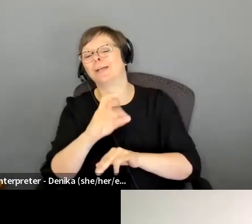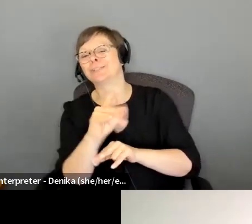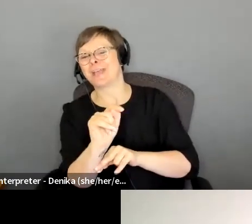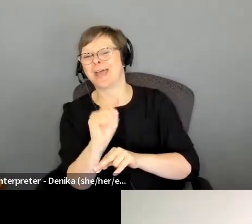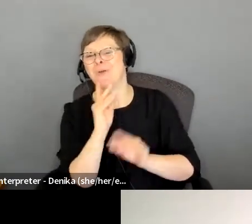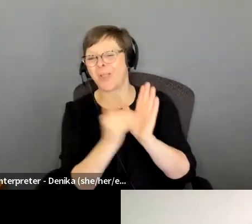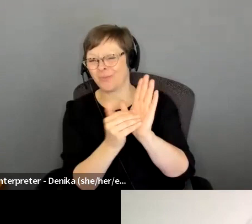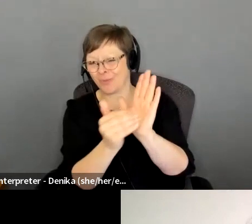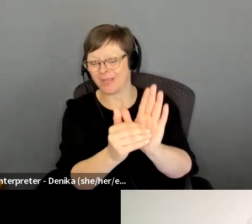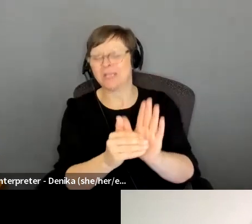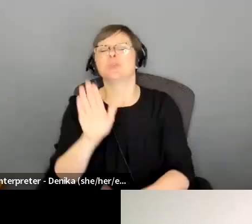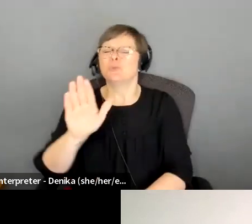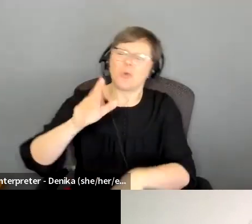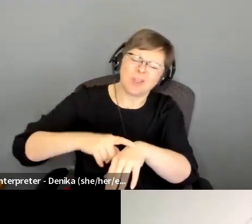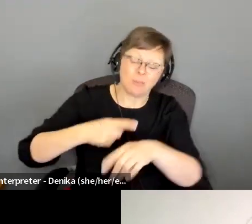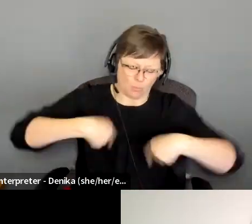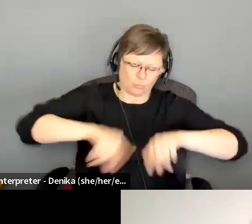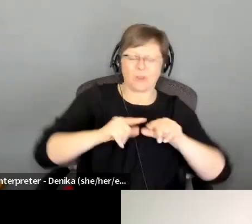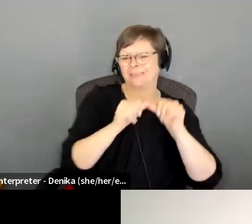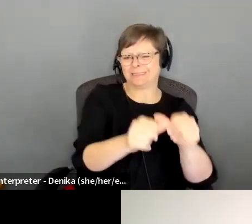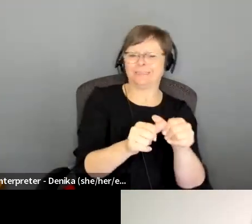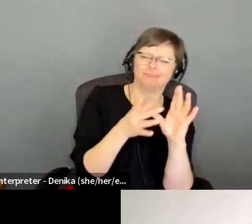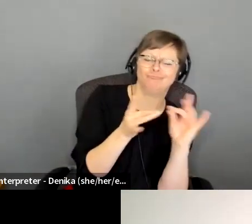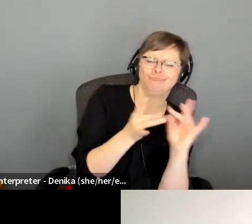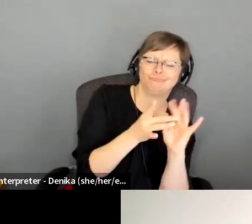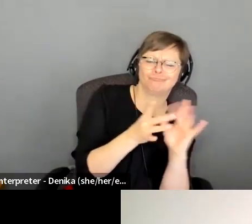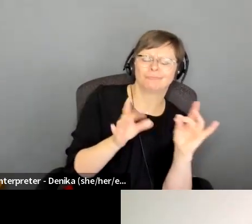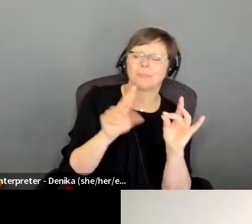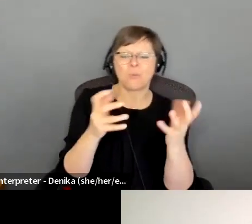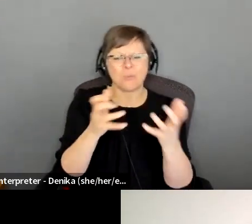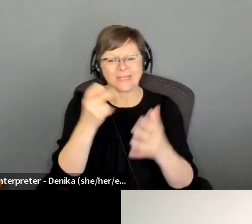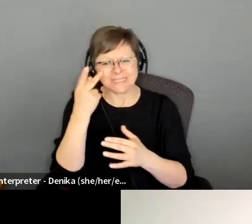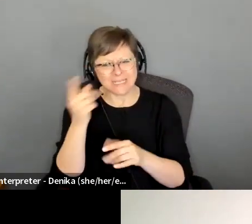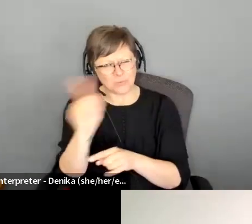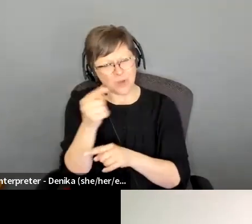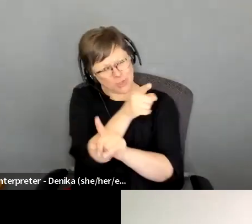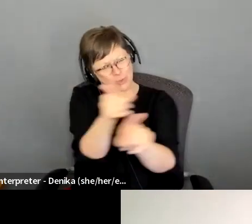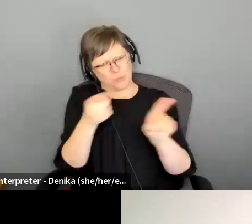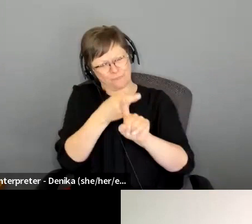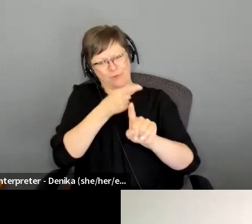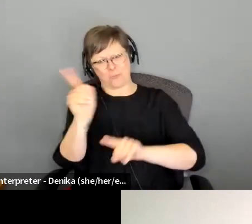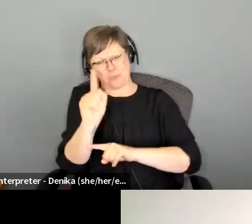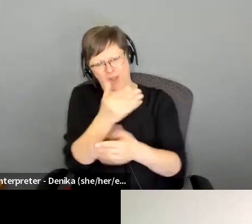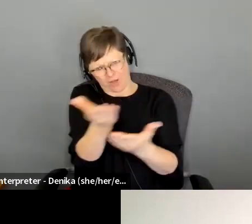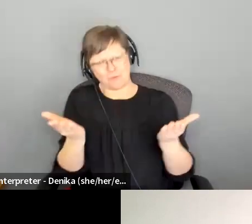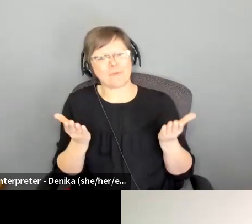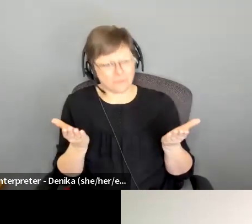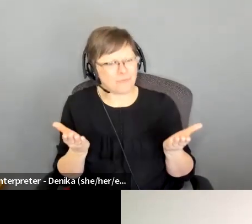On your own time, we'll keep talking. We'd love to sort of see where from coast to coast to coast people are joining us from